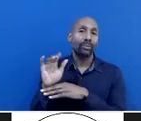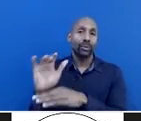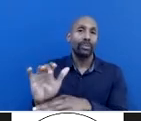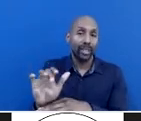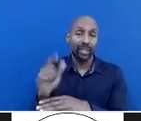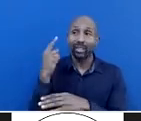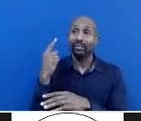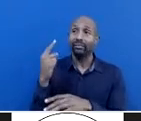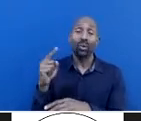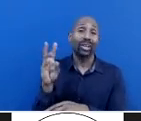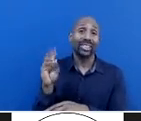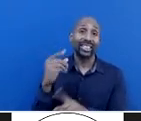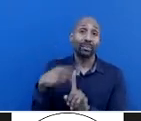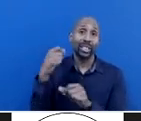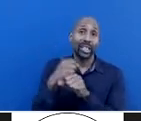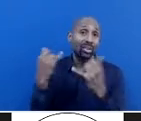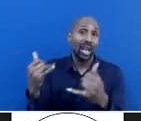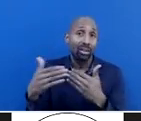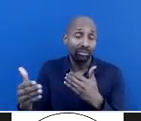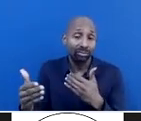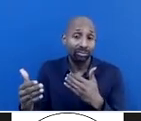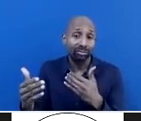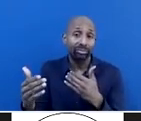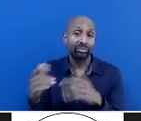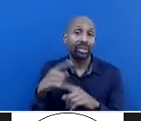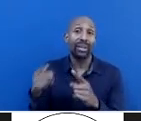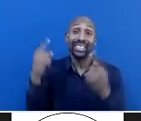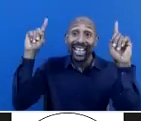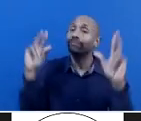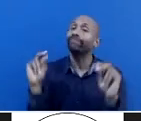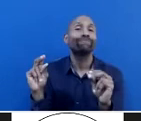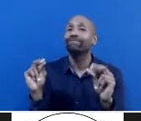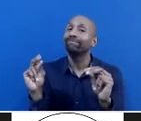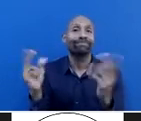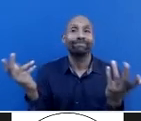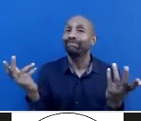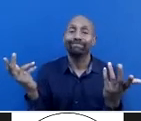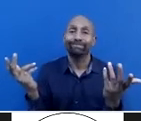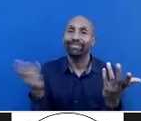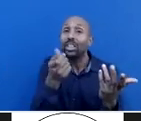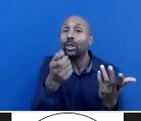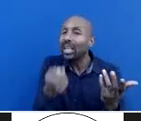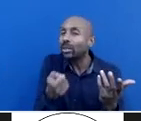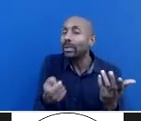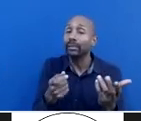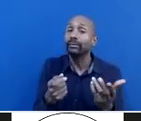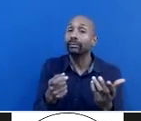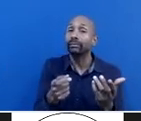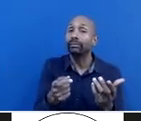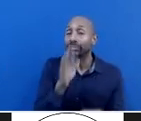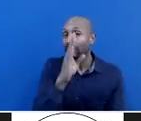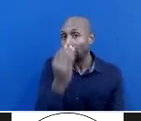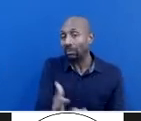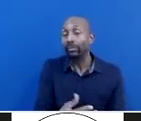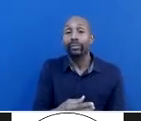70 years, with frankly very little success. I'm just going to be blunt about that.